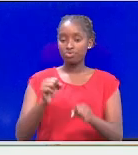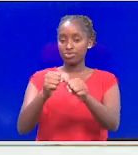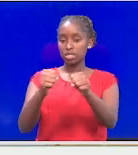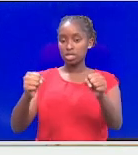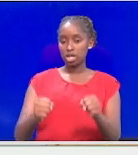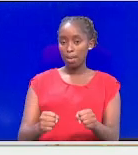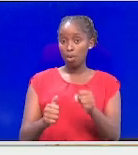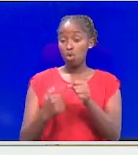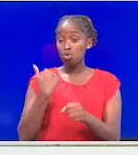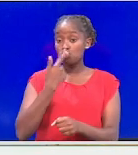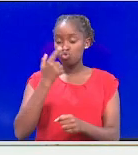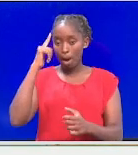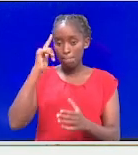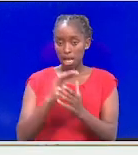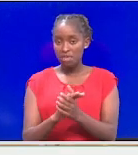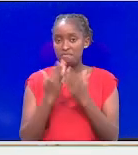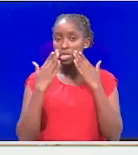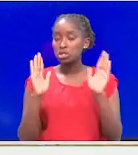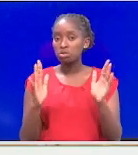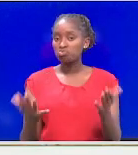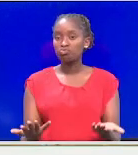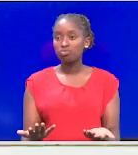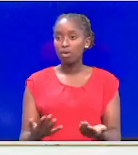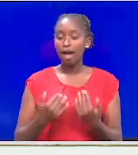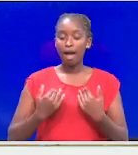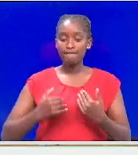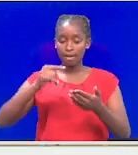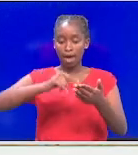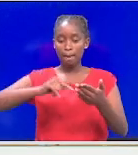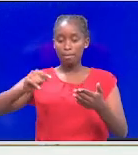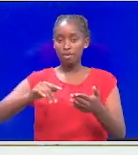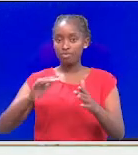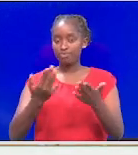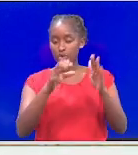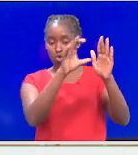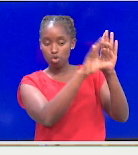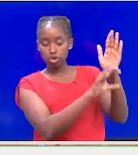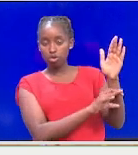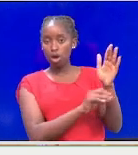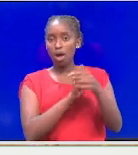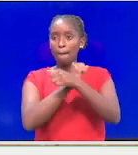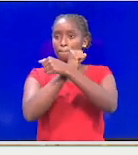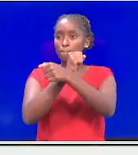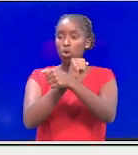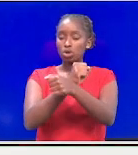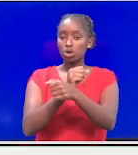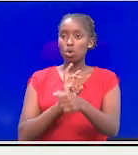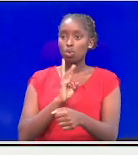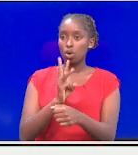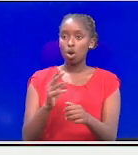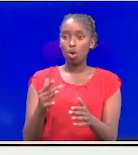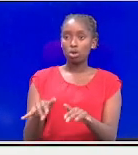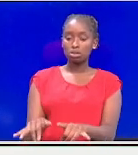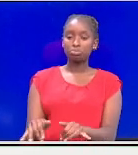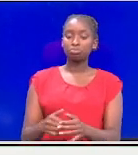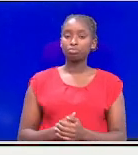who I believe will uphold the constitution, protect it with their zeal. Sources